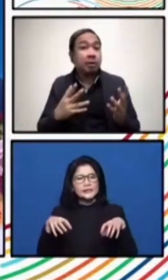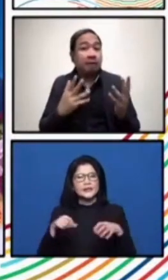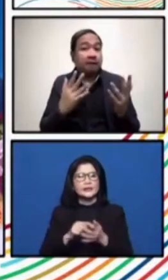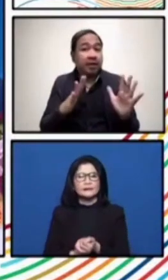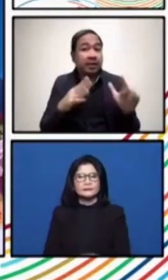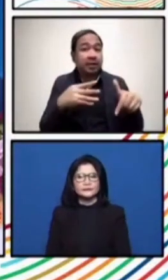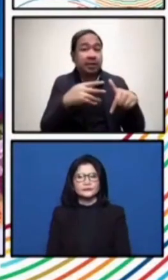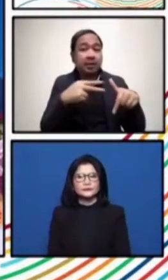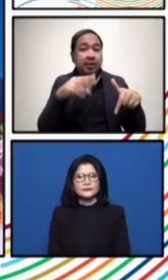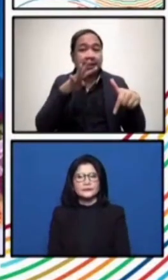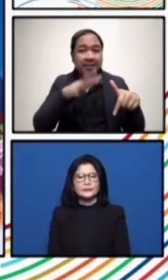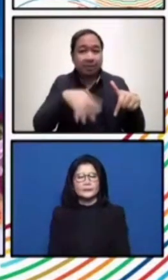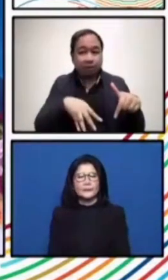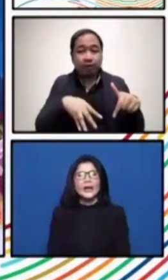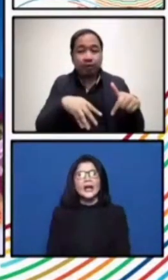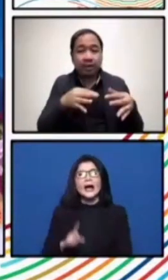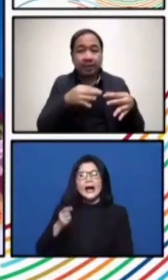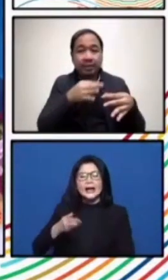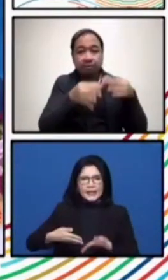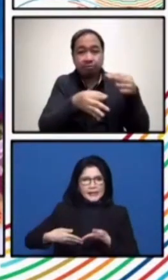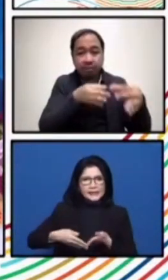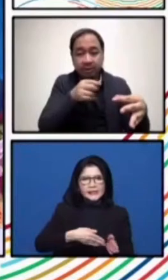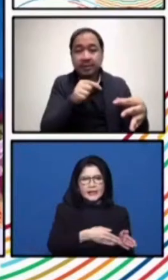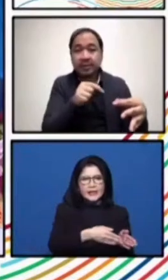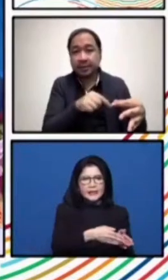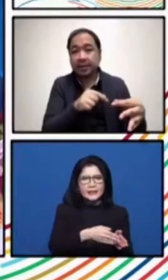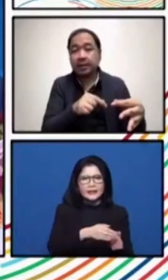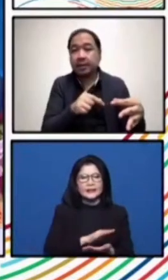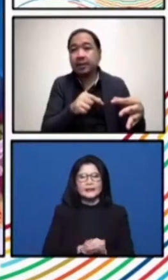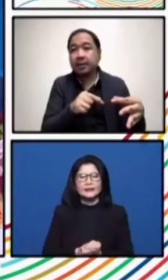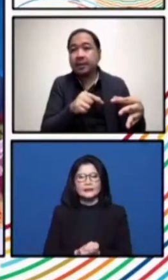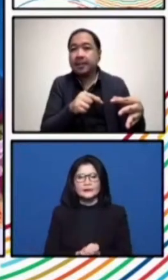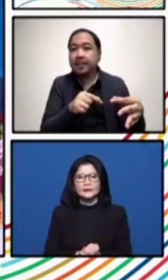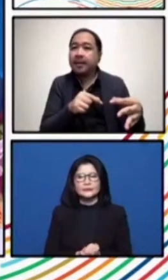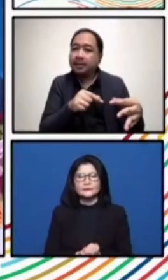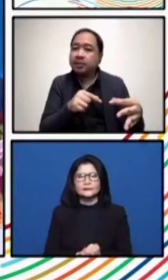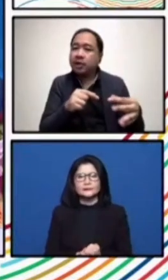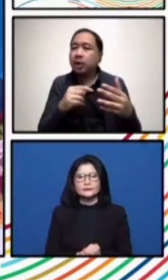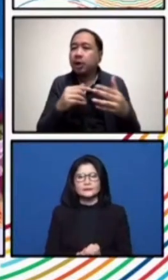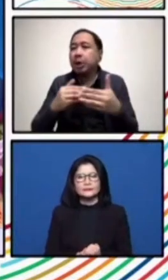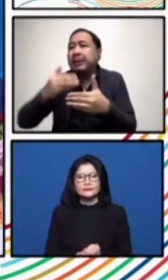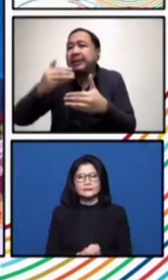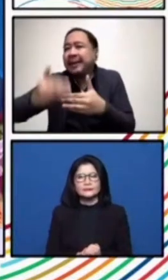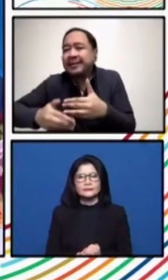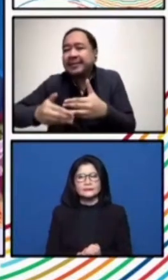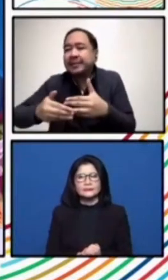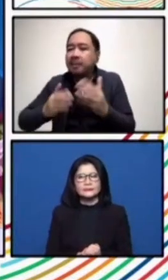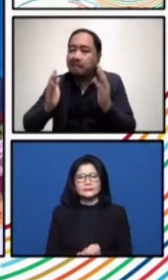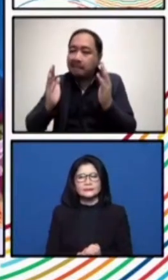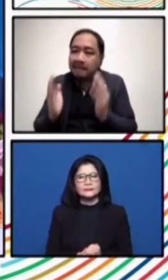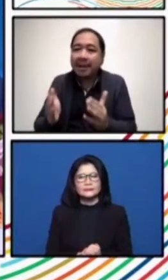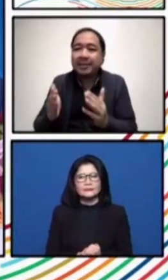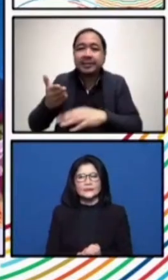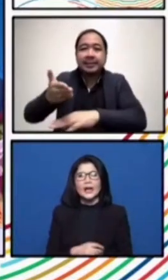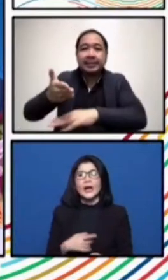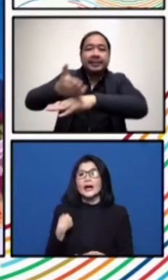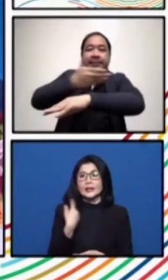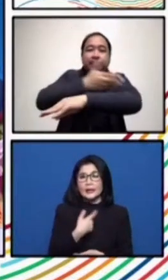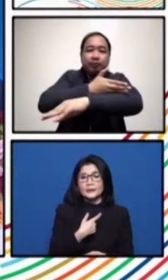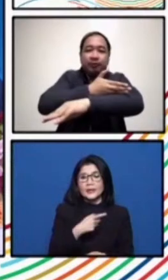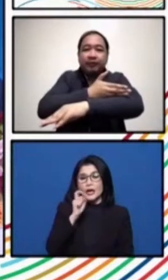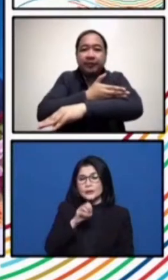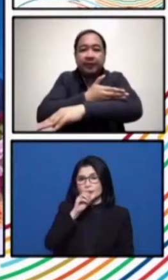internal strategy um for the next step we need to strengthening